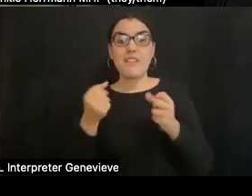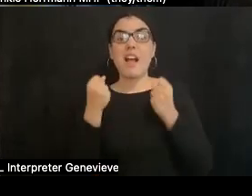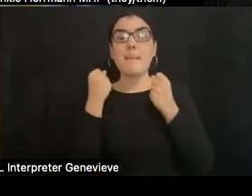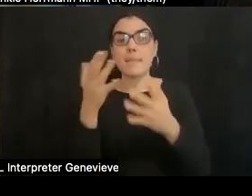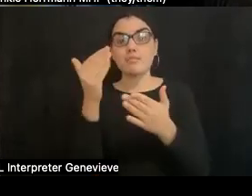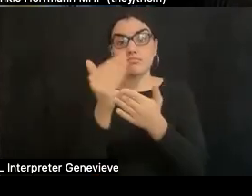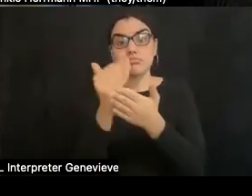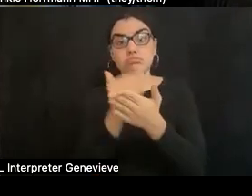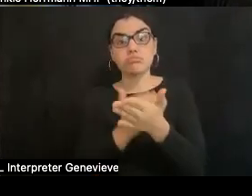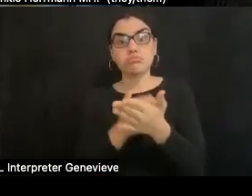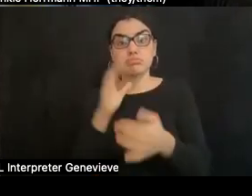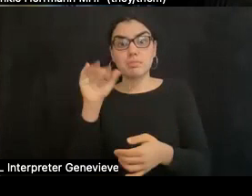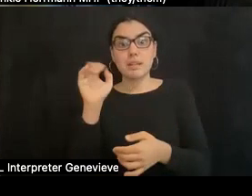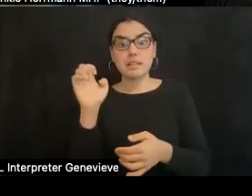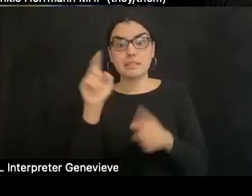and receive